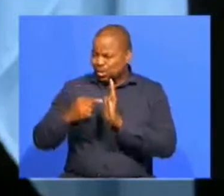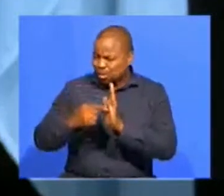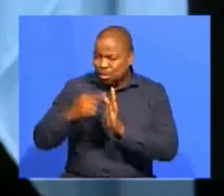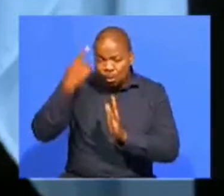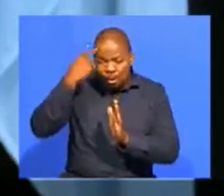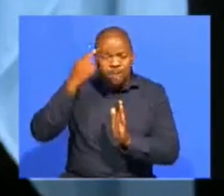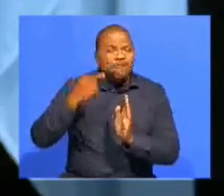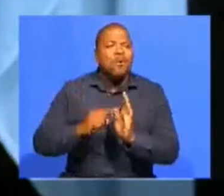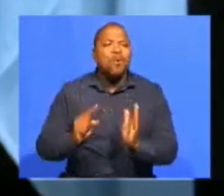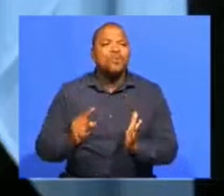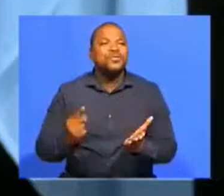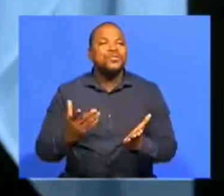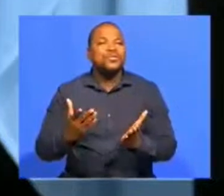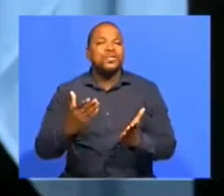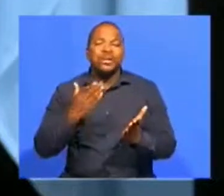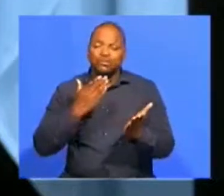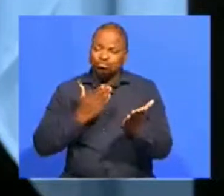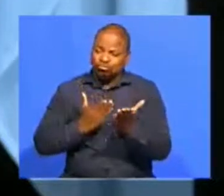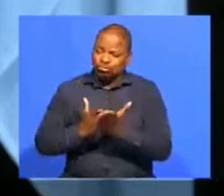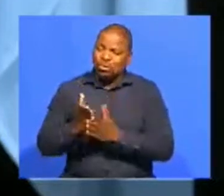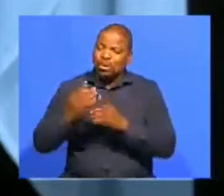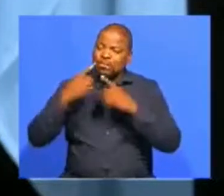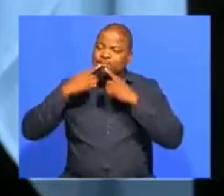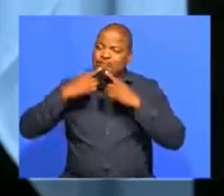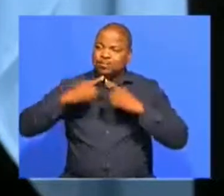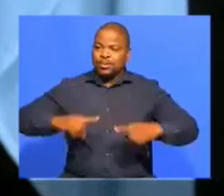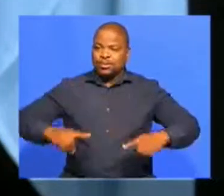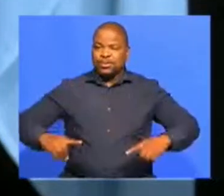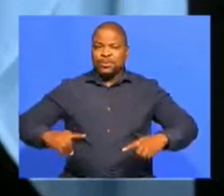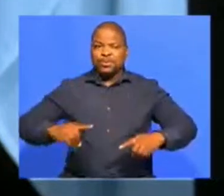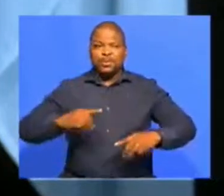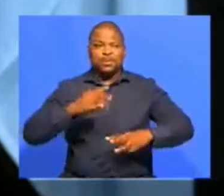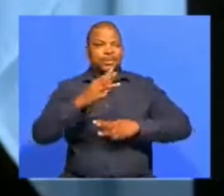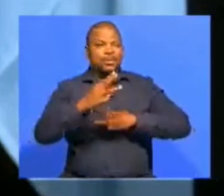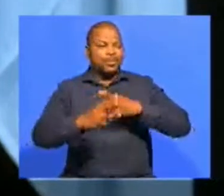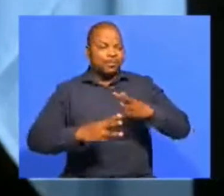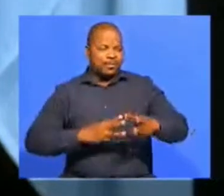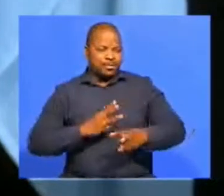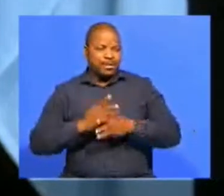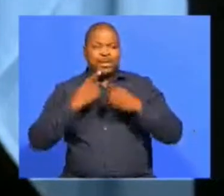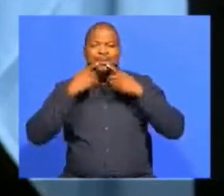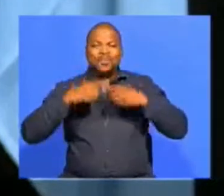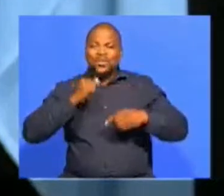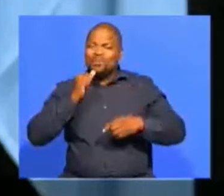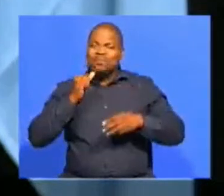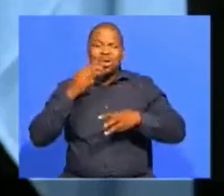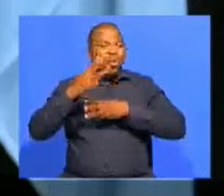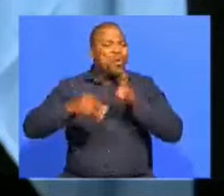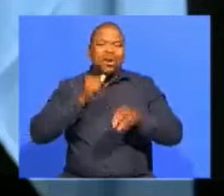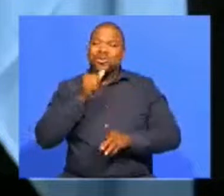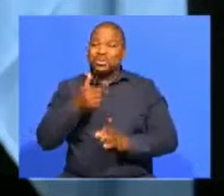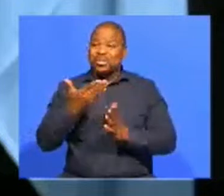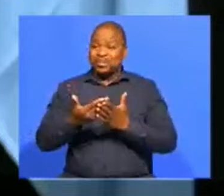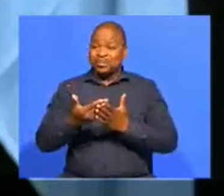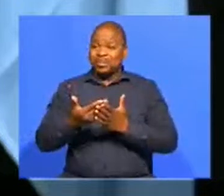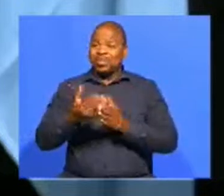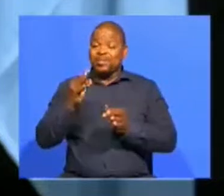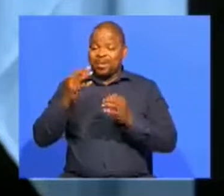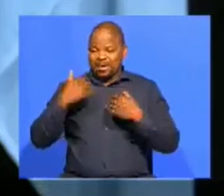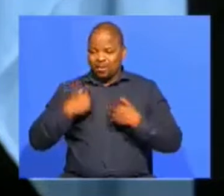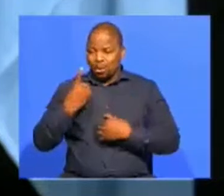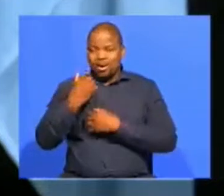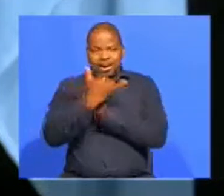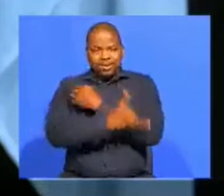for, to ensure peace is in the world. And peace will not be in the world as long as you have